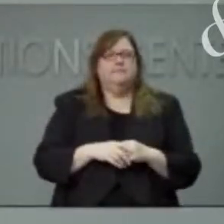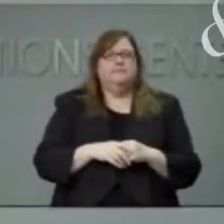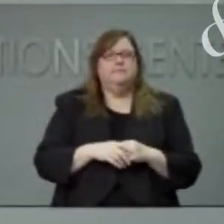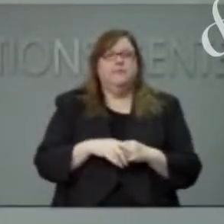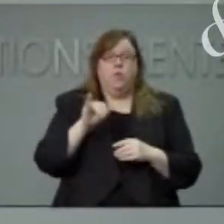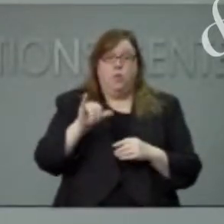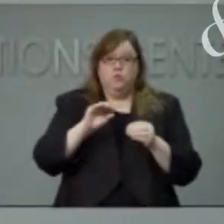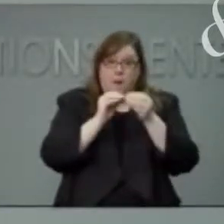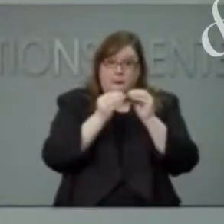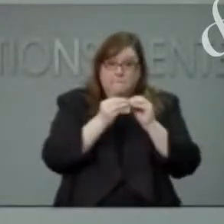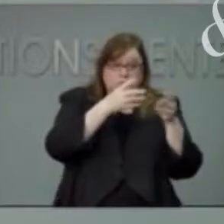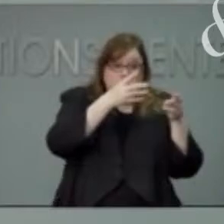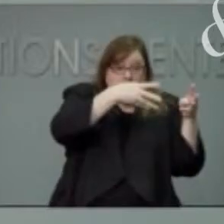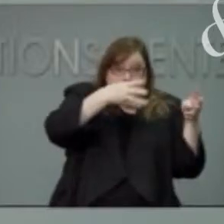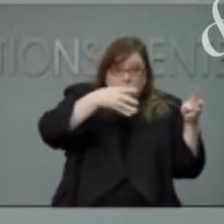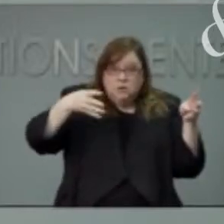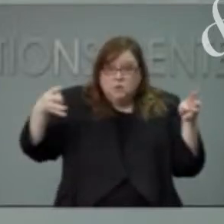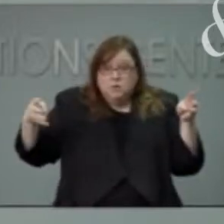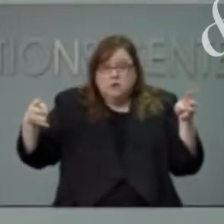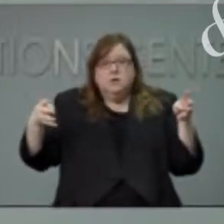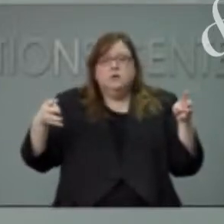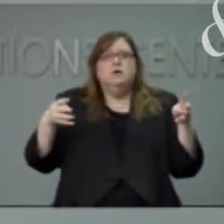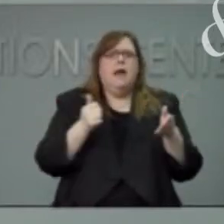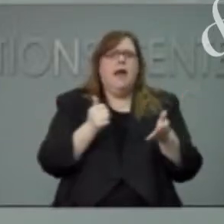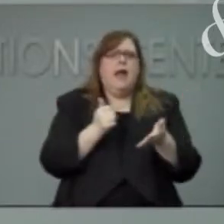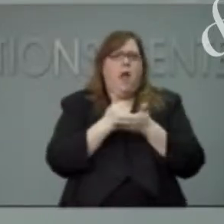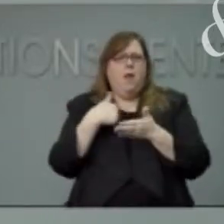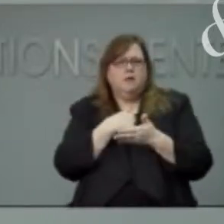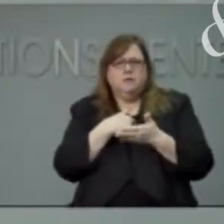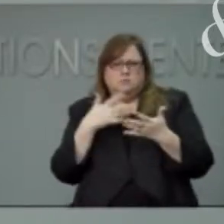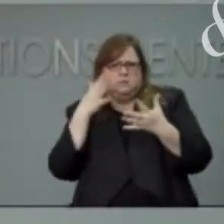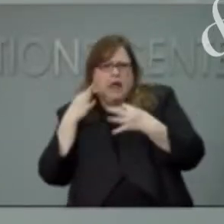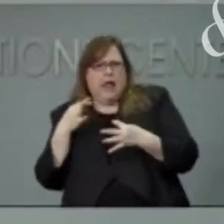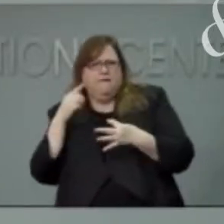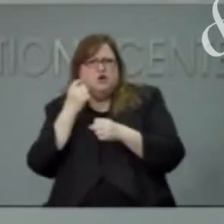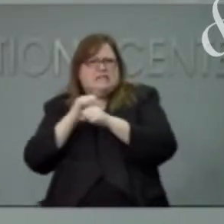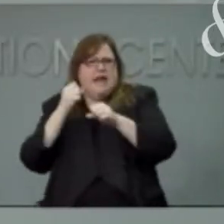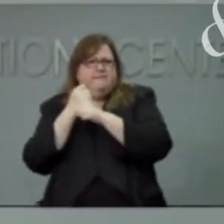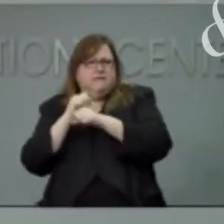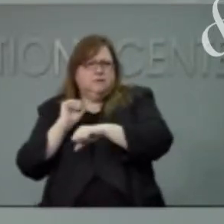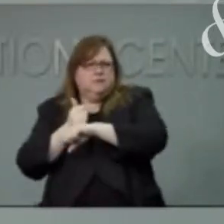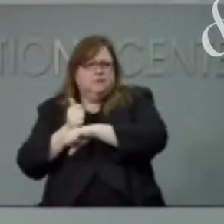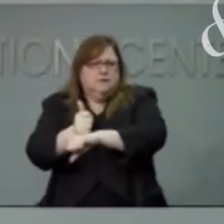Those are both important as we're thinking about high risk settings.